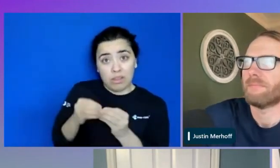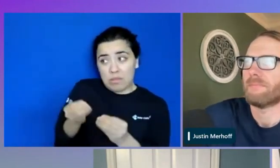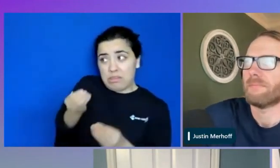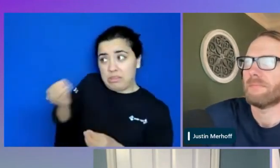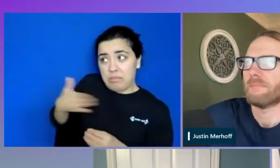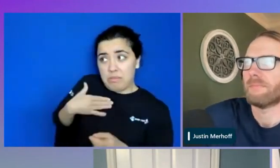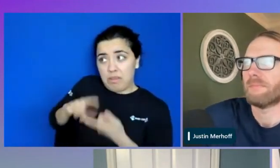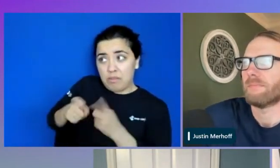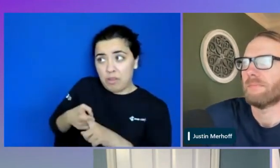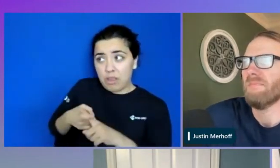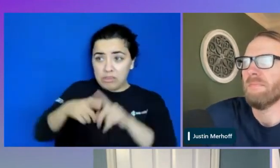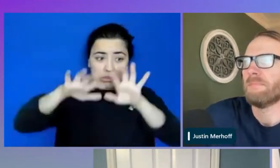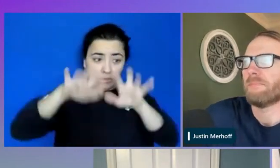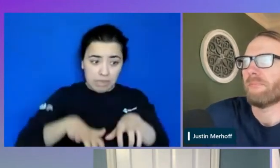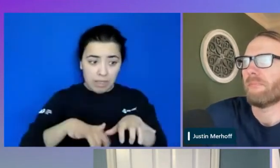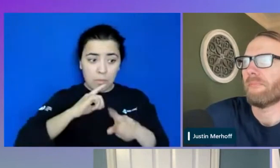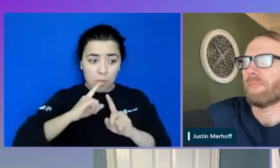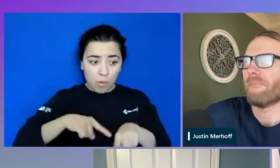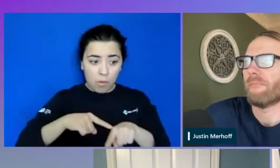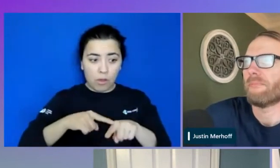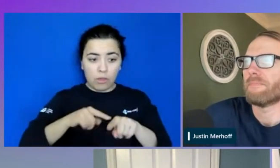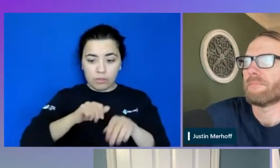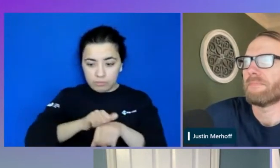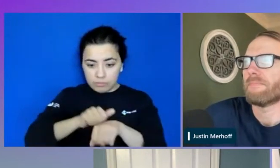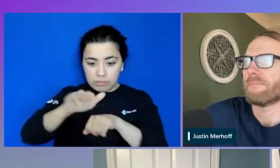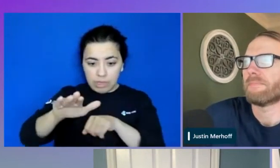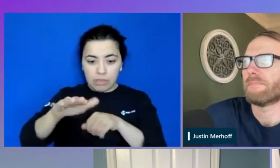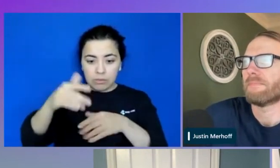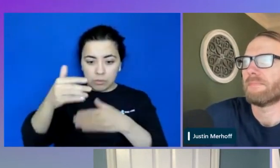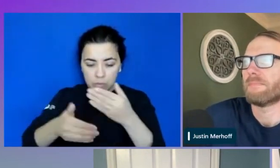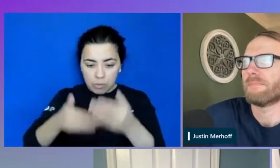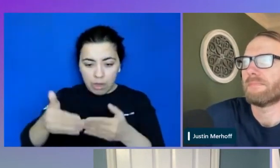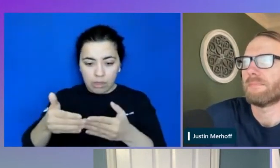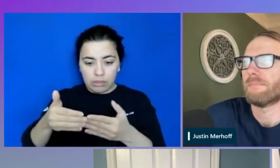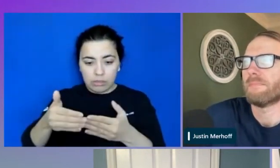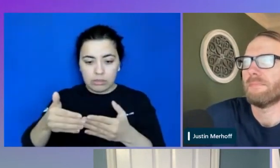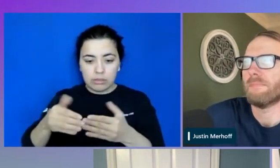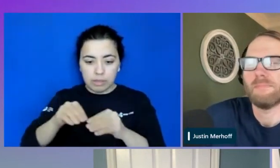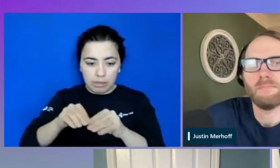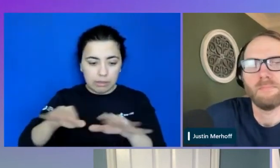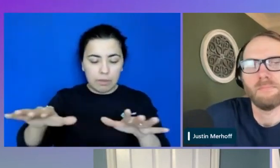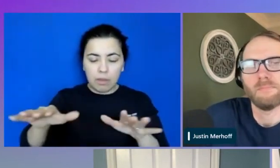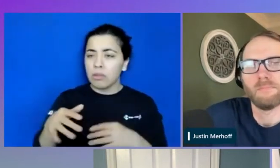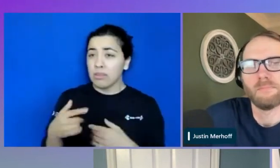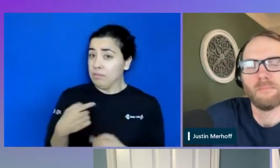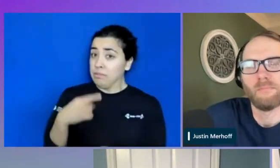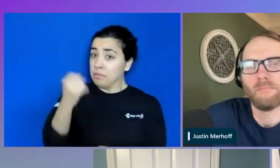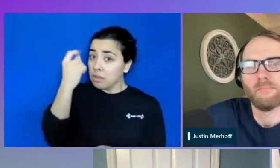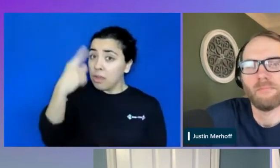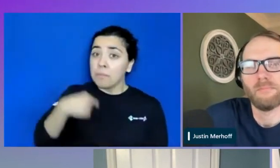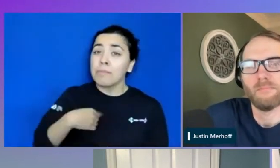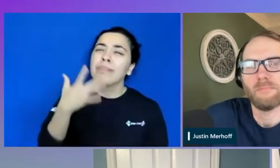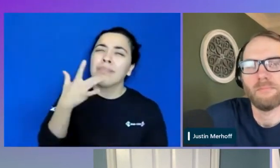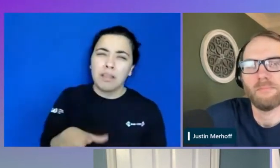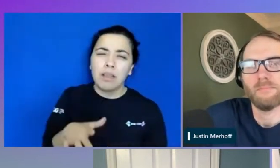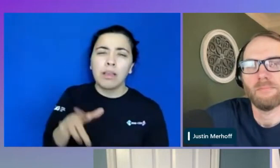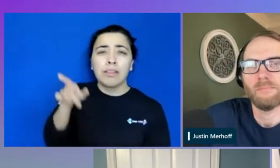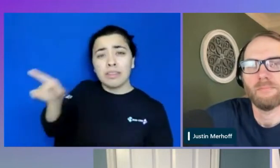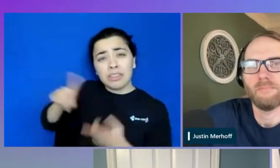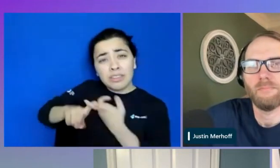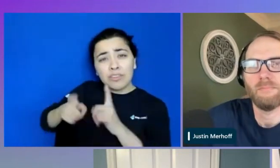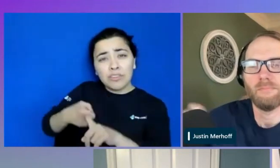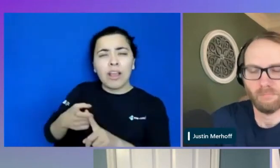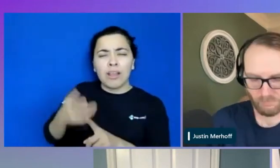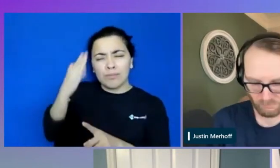the order in, process the order, and get back out. Now, I was lucky that I'd known this person a long time and I